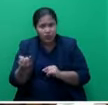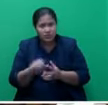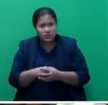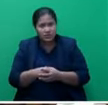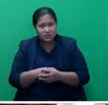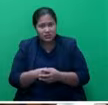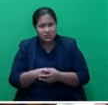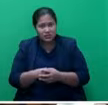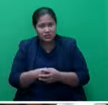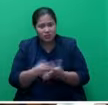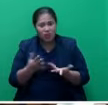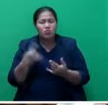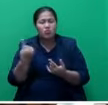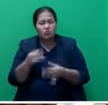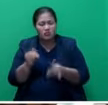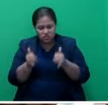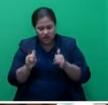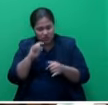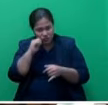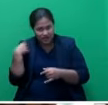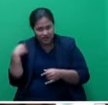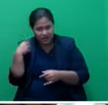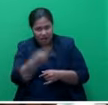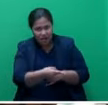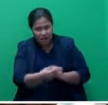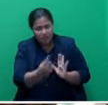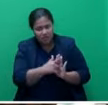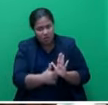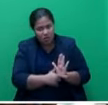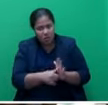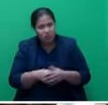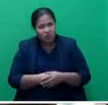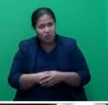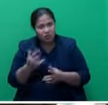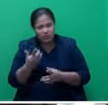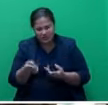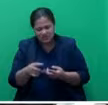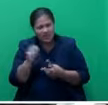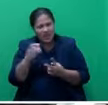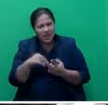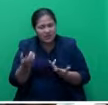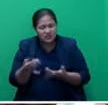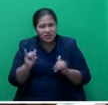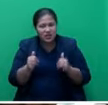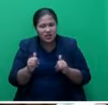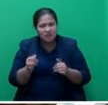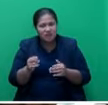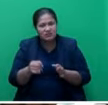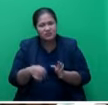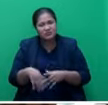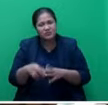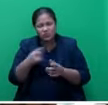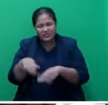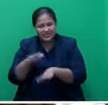judges will apply the law? Does it in any way say that the selection of those judges and magistrates that will be sitting in this